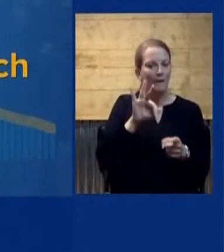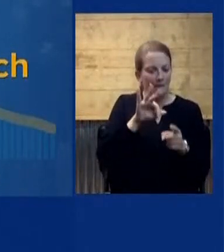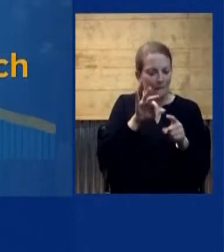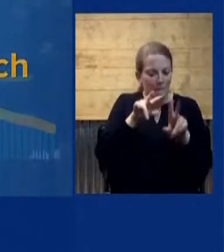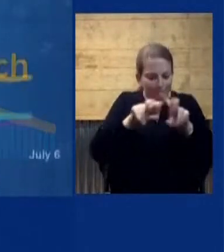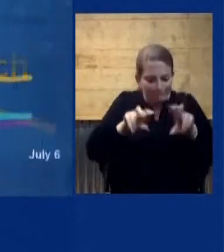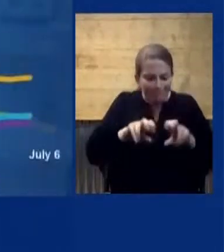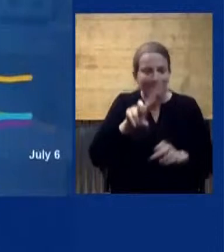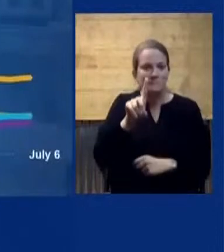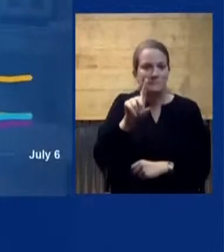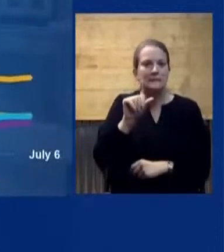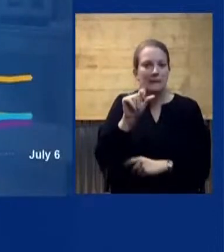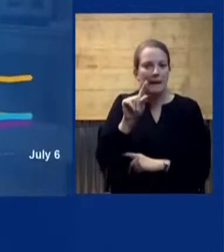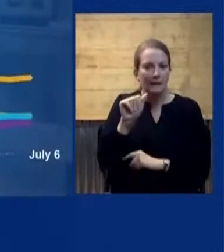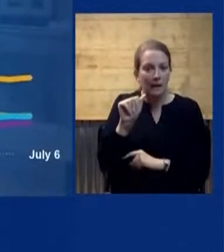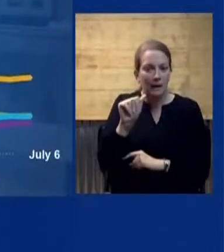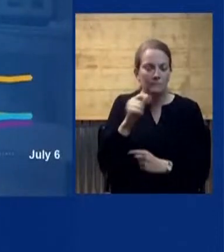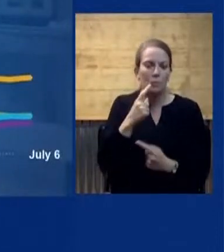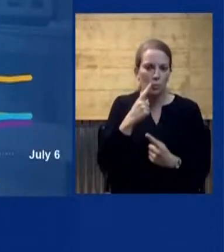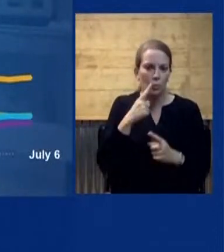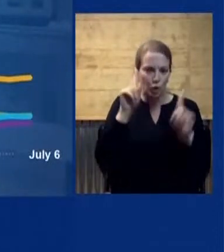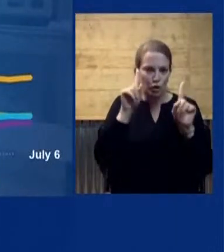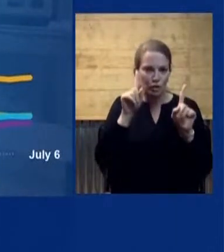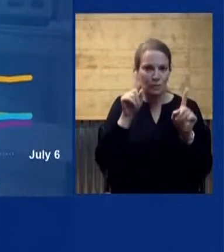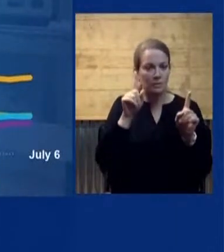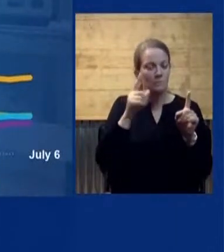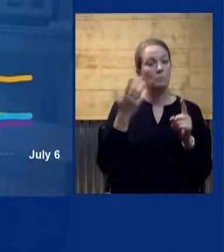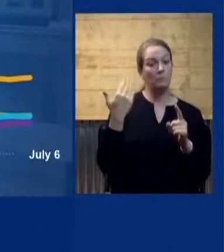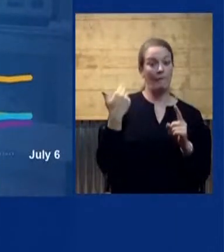worked. We brought down the curve.